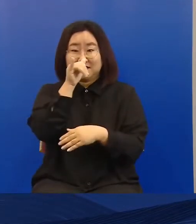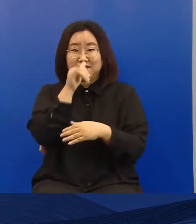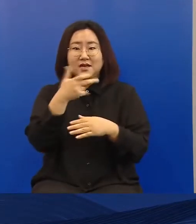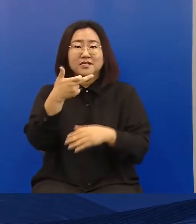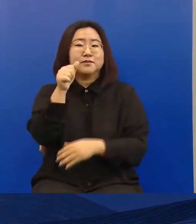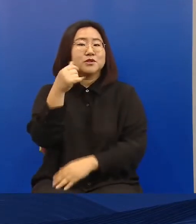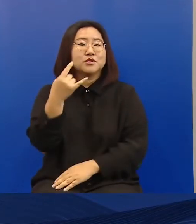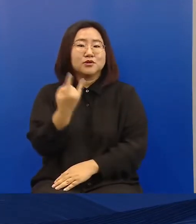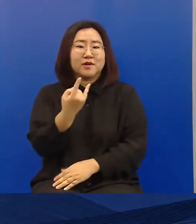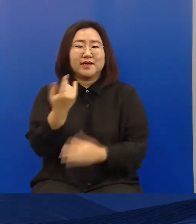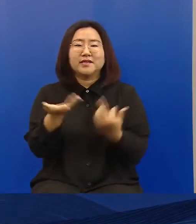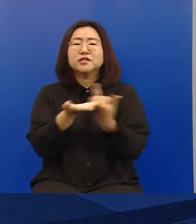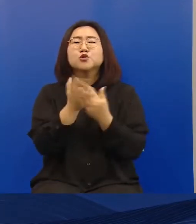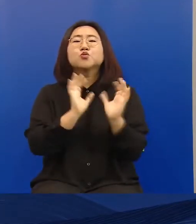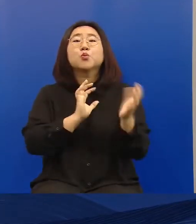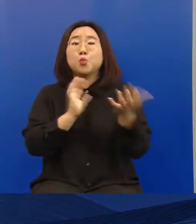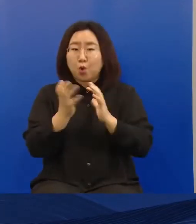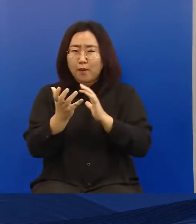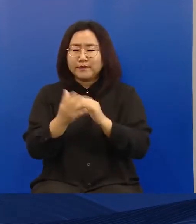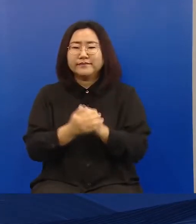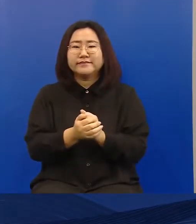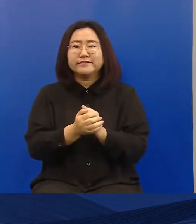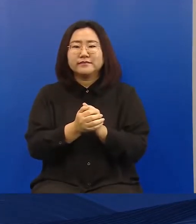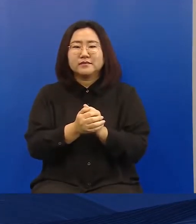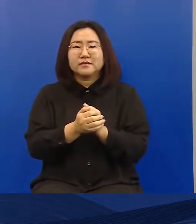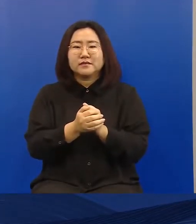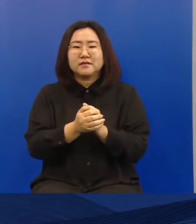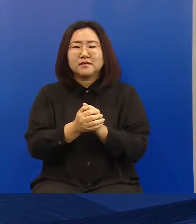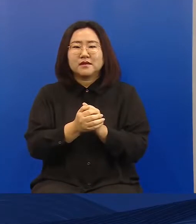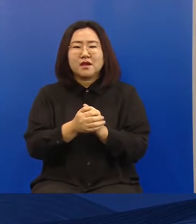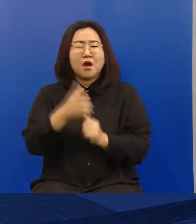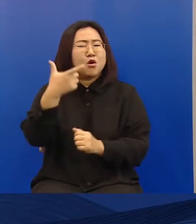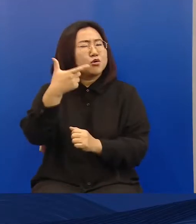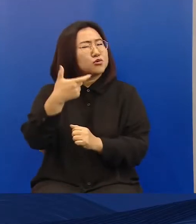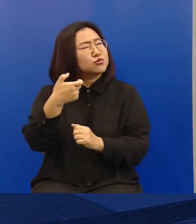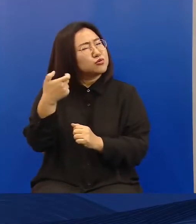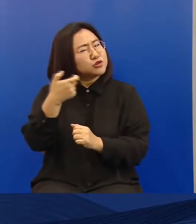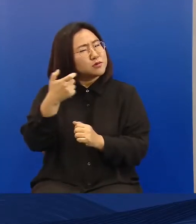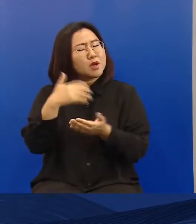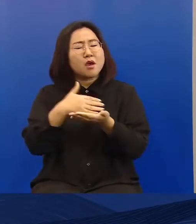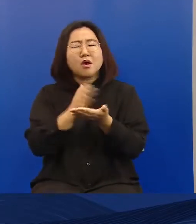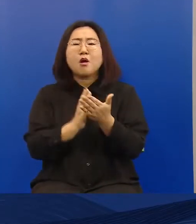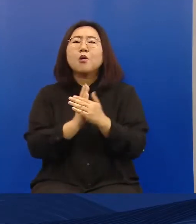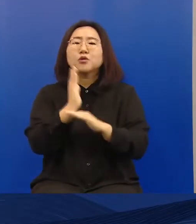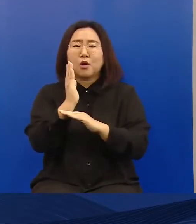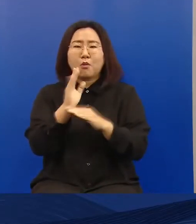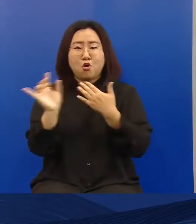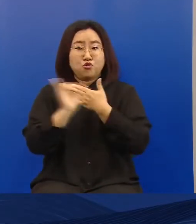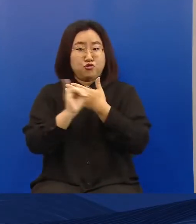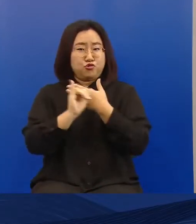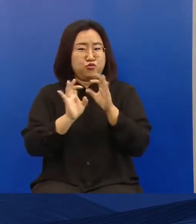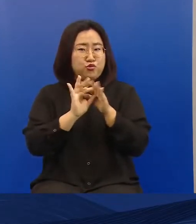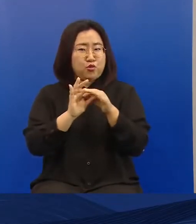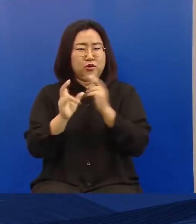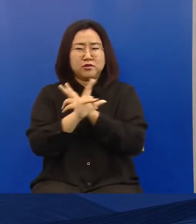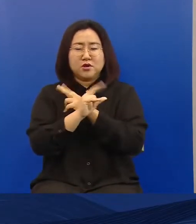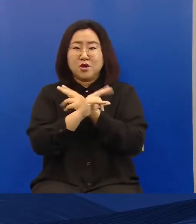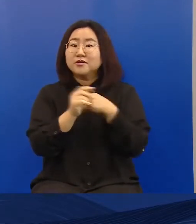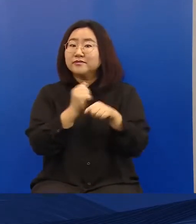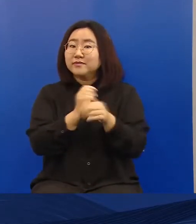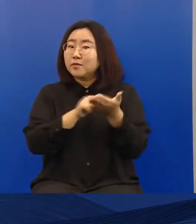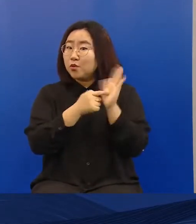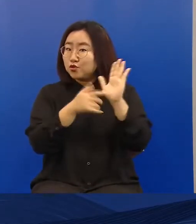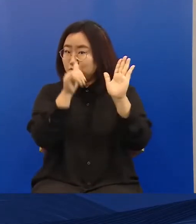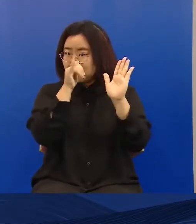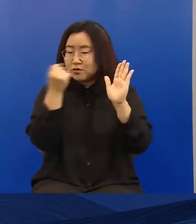during our 3-day event here at the 17th Jeju Forum, more than 60 sessions will be broadcast live on